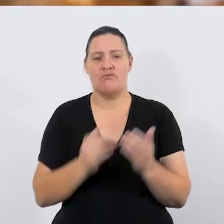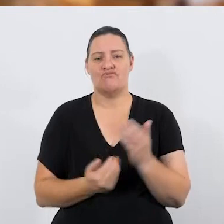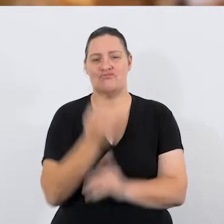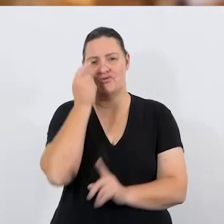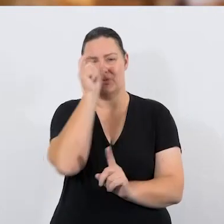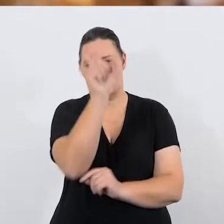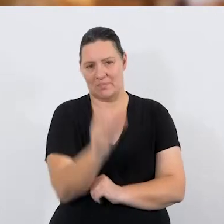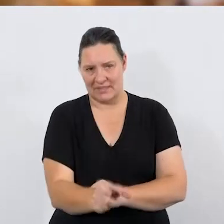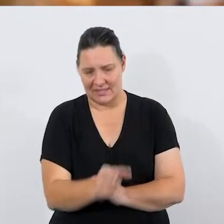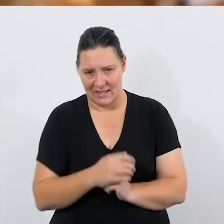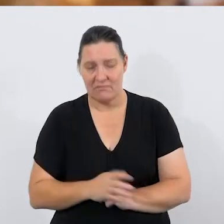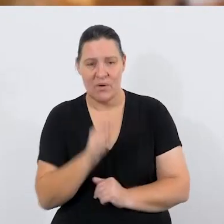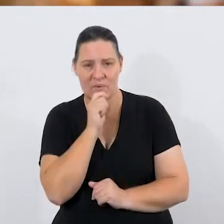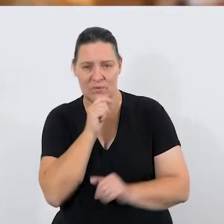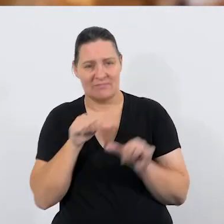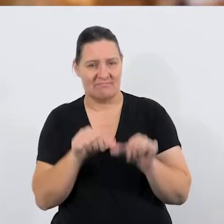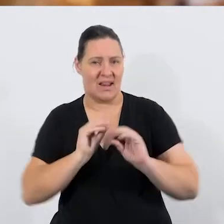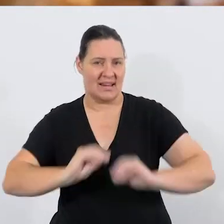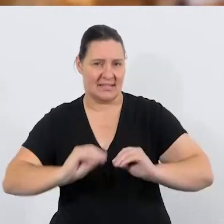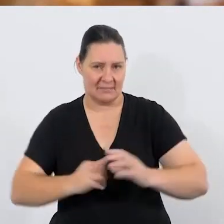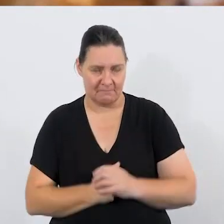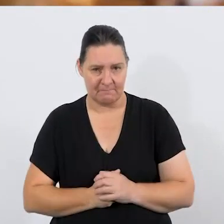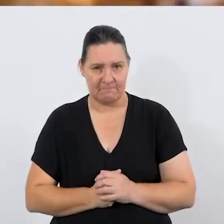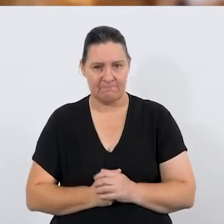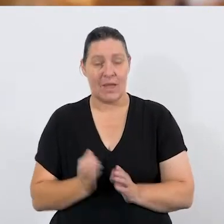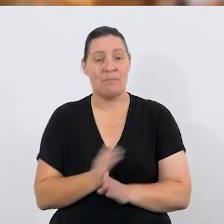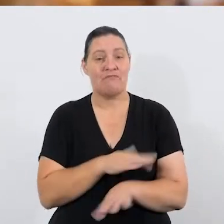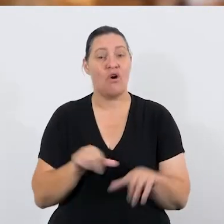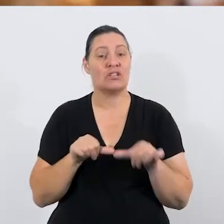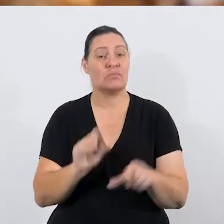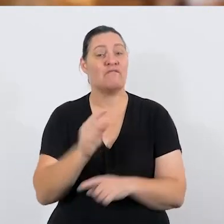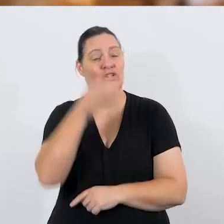the new terms that we are going to use during this lesson. So